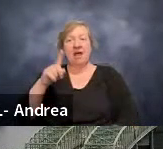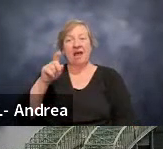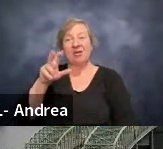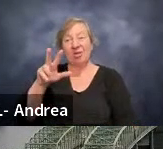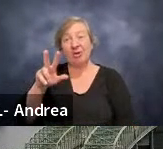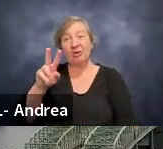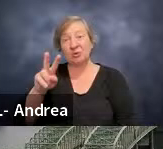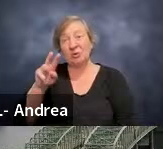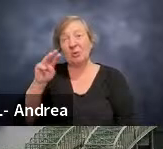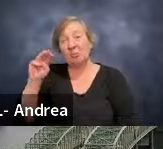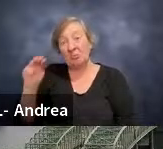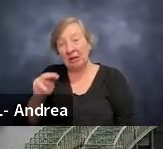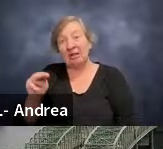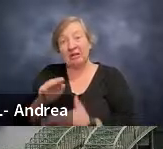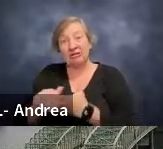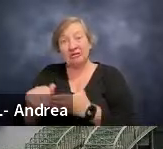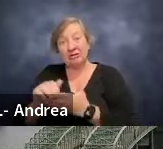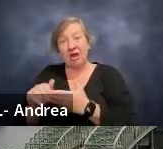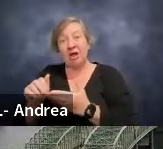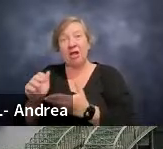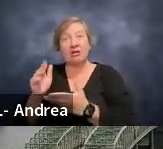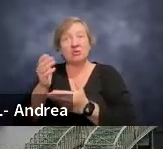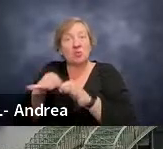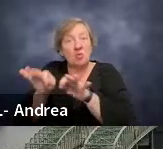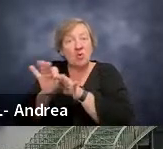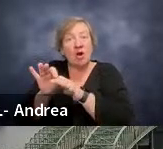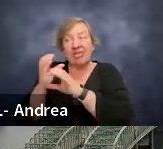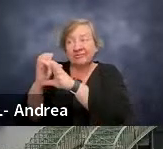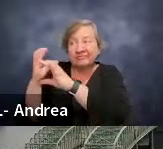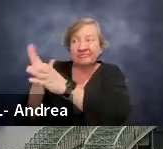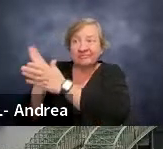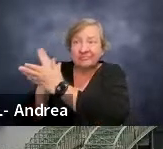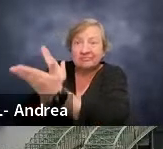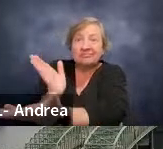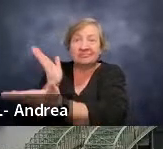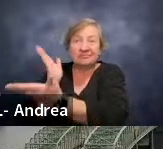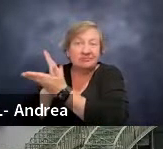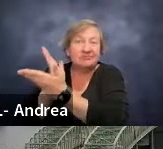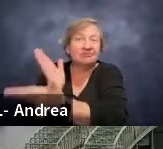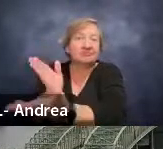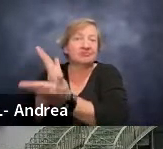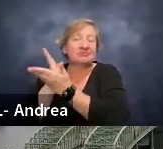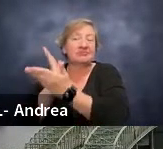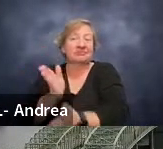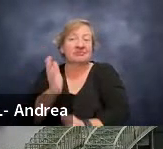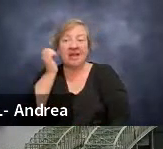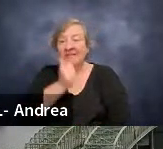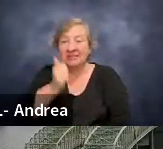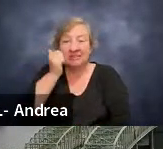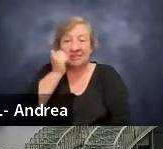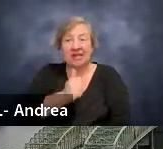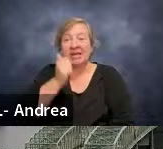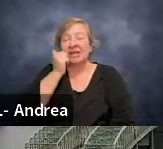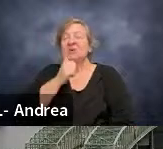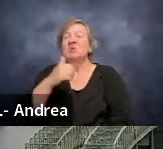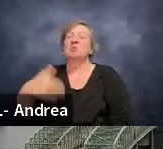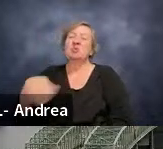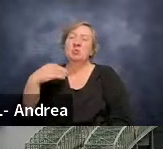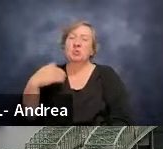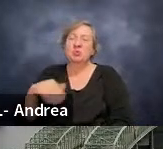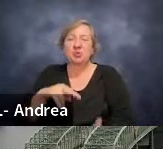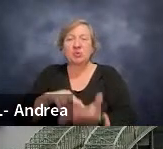of goods every day, 365 days a year. So this is an